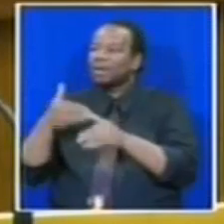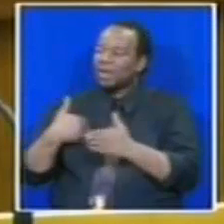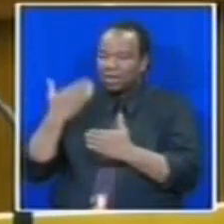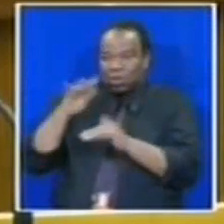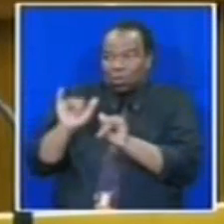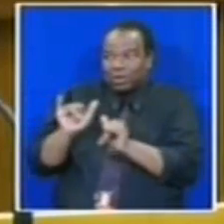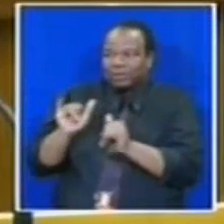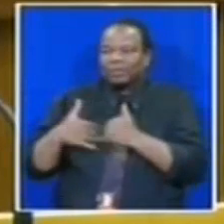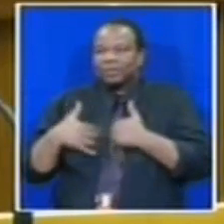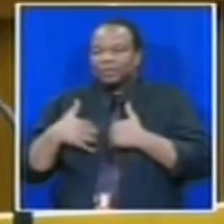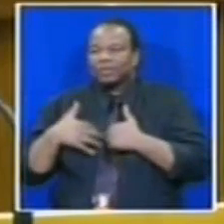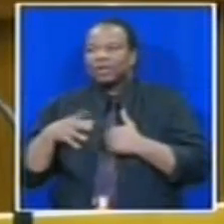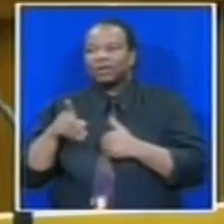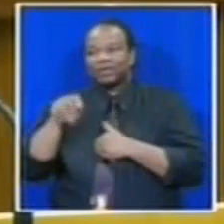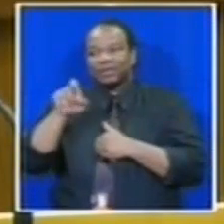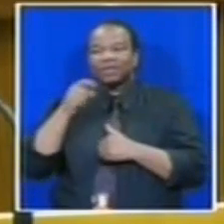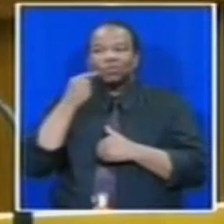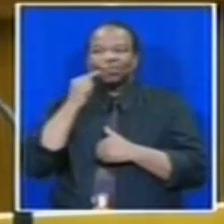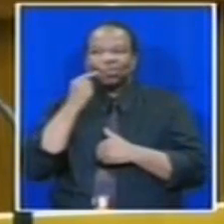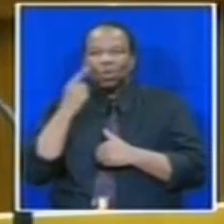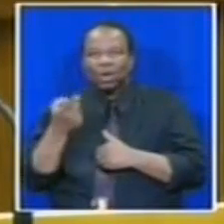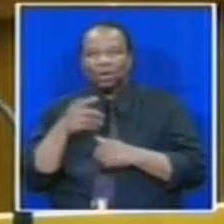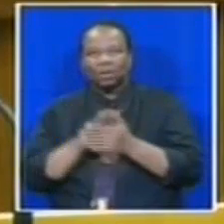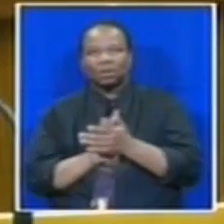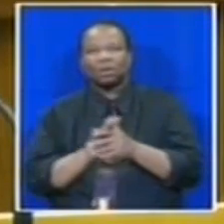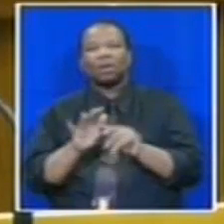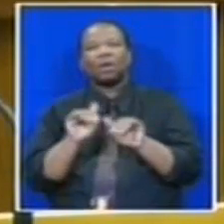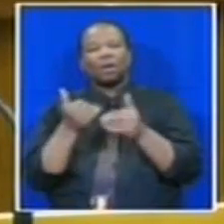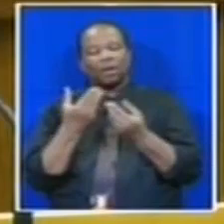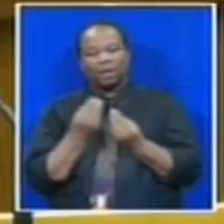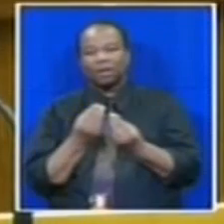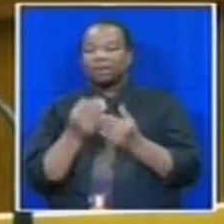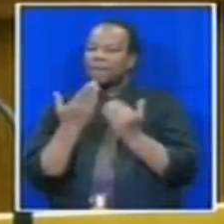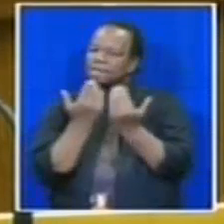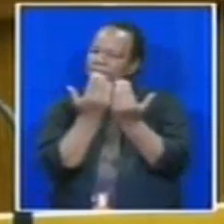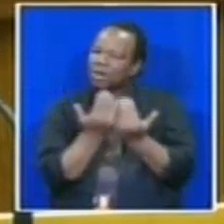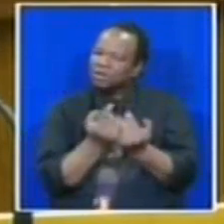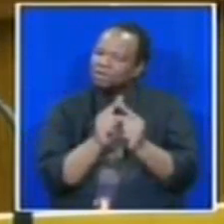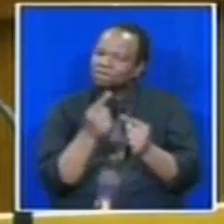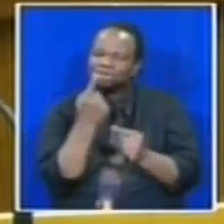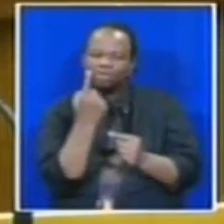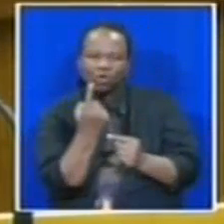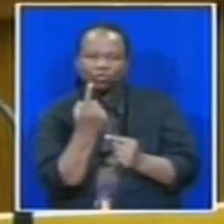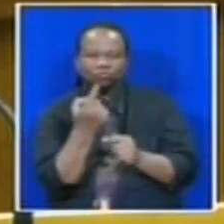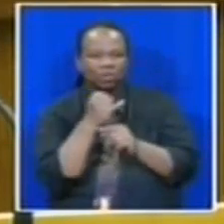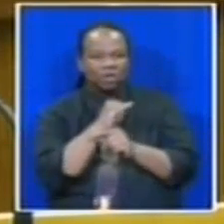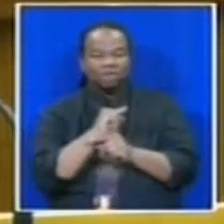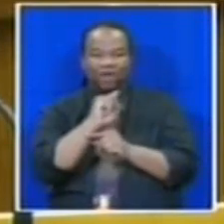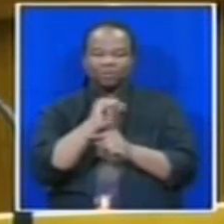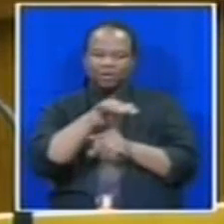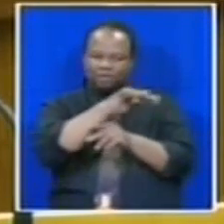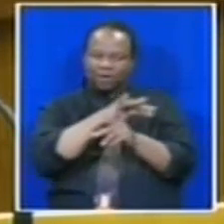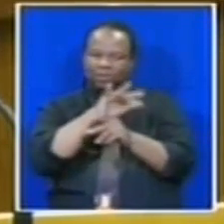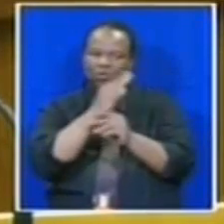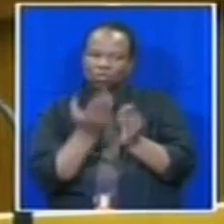tax. The budget framework forms part of an enabling environment for investment-led growth, recognizing